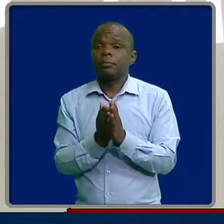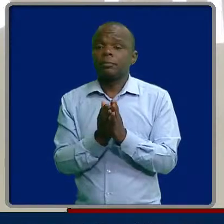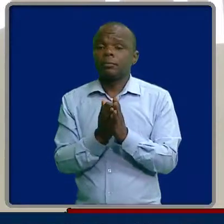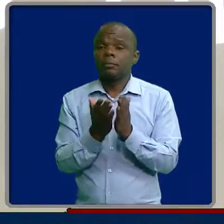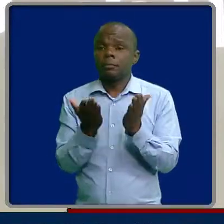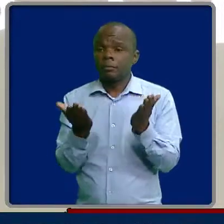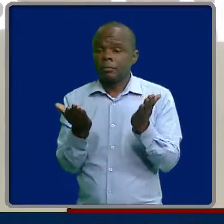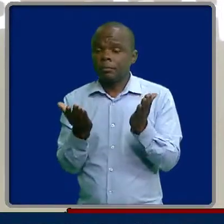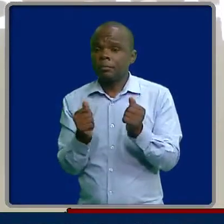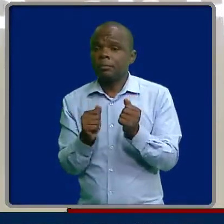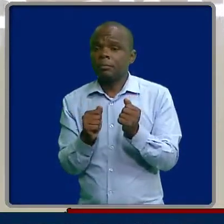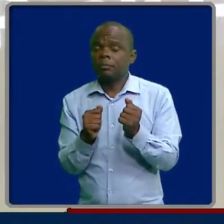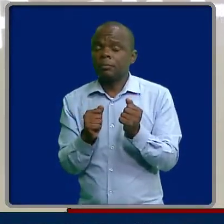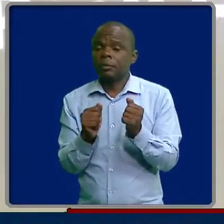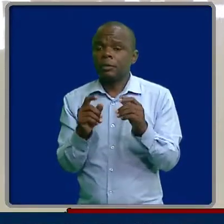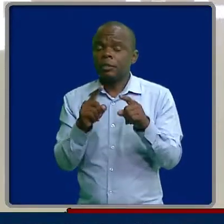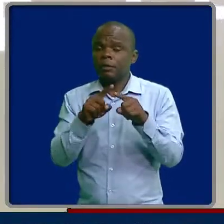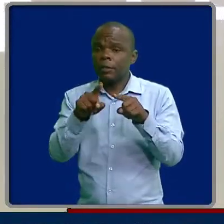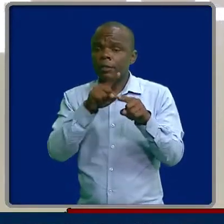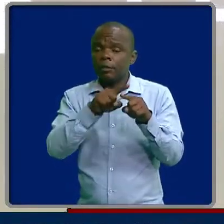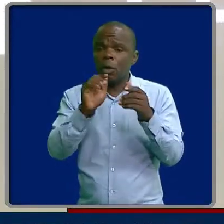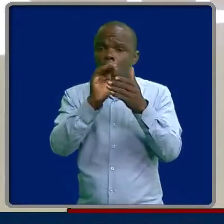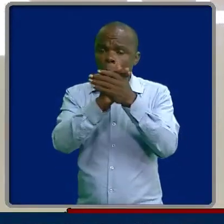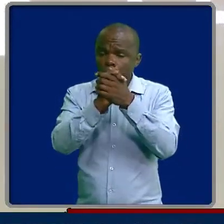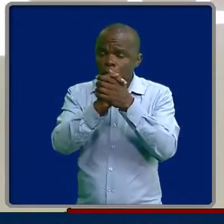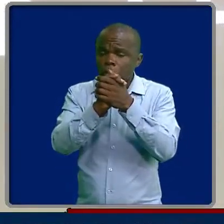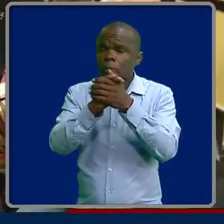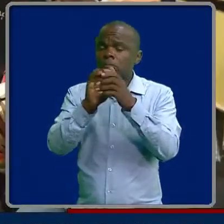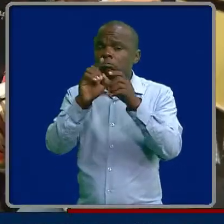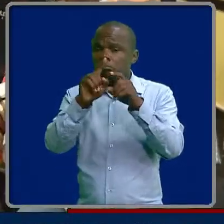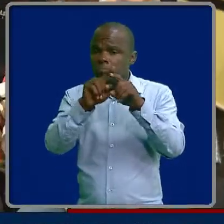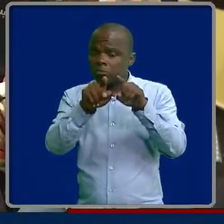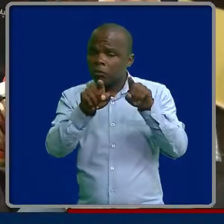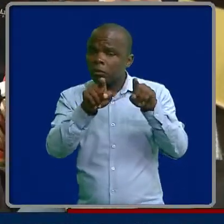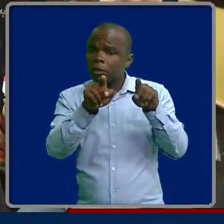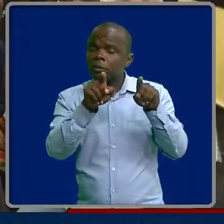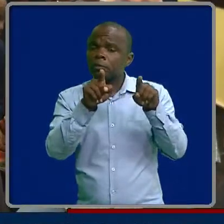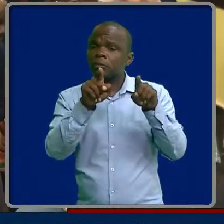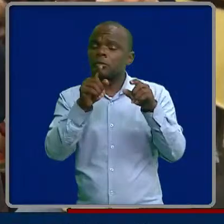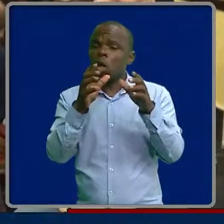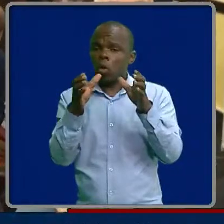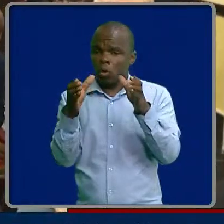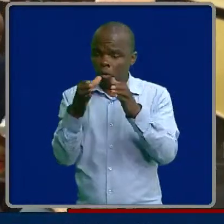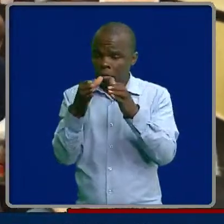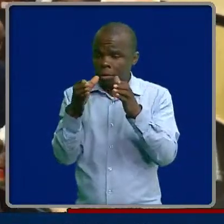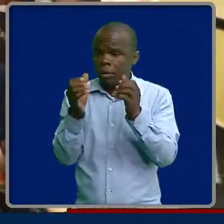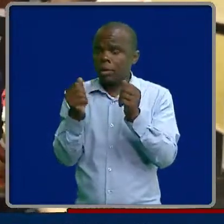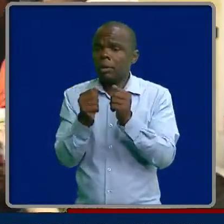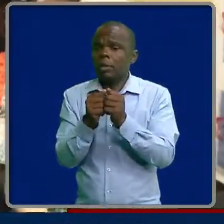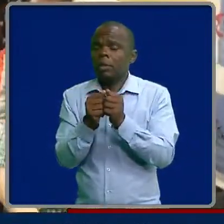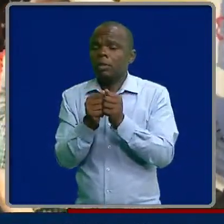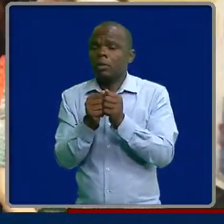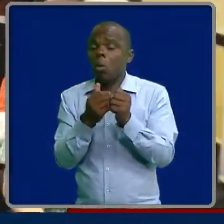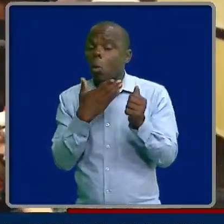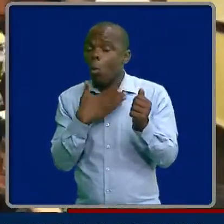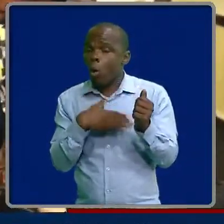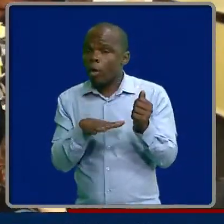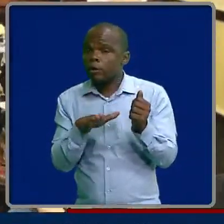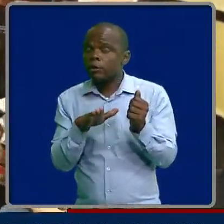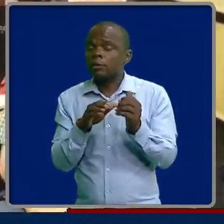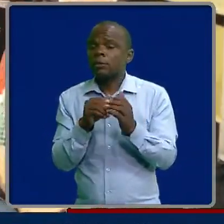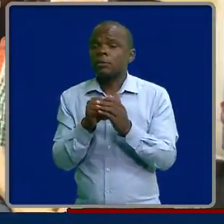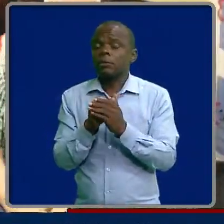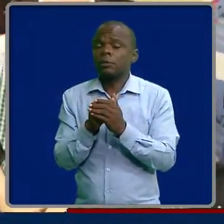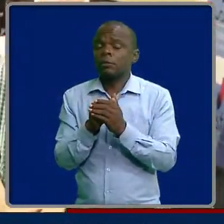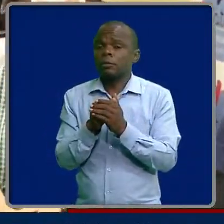big development initiative stakeholder group, so that we would